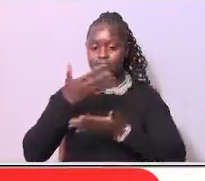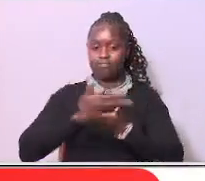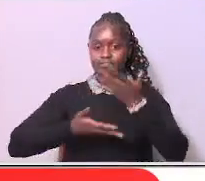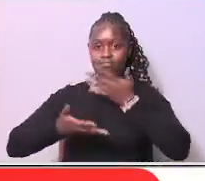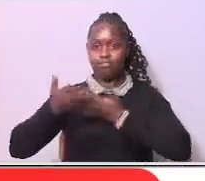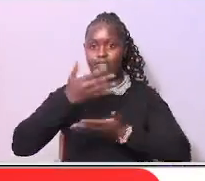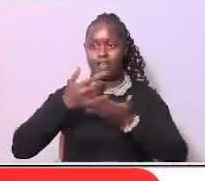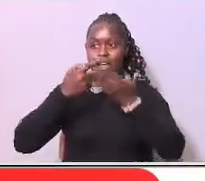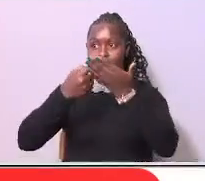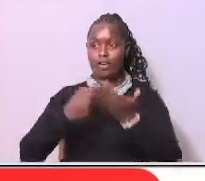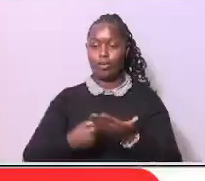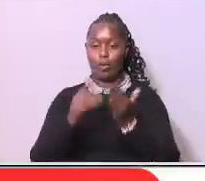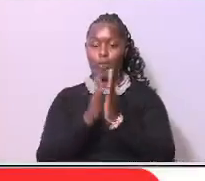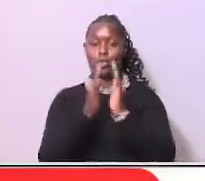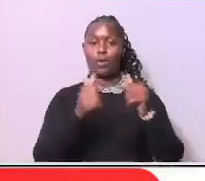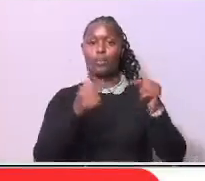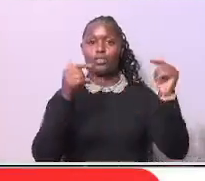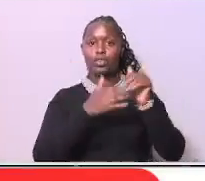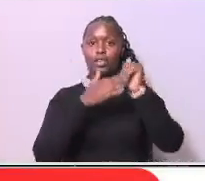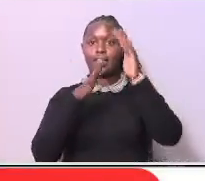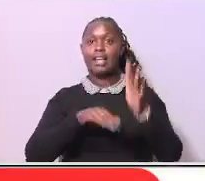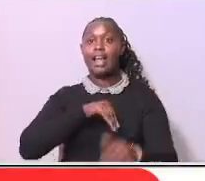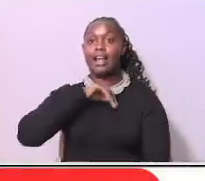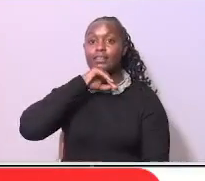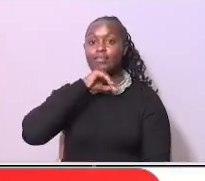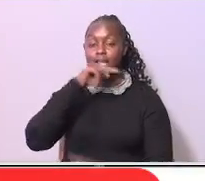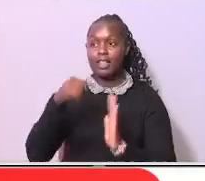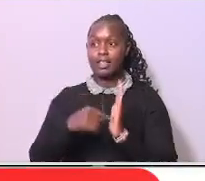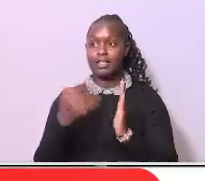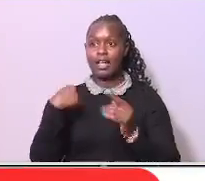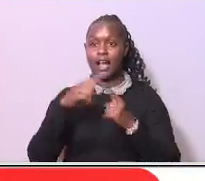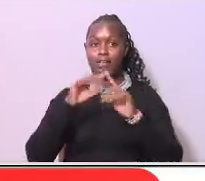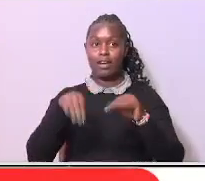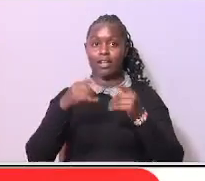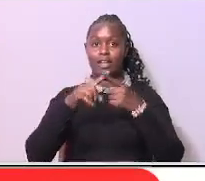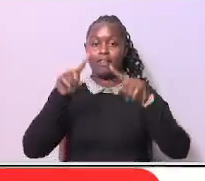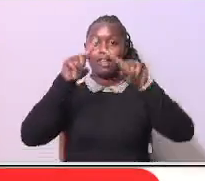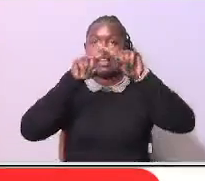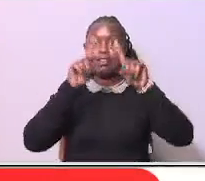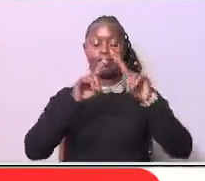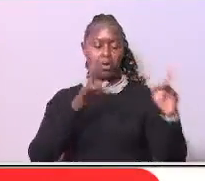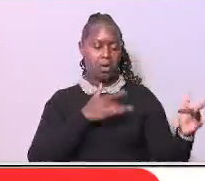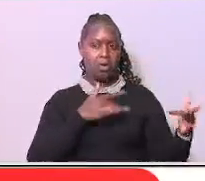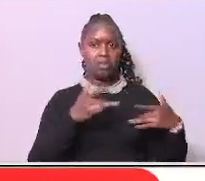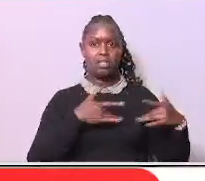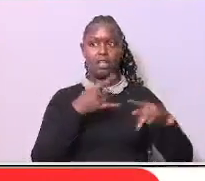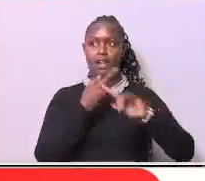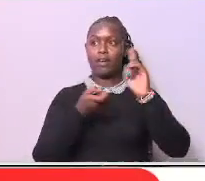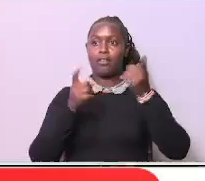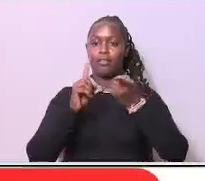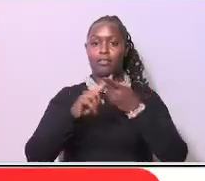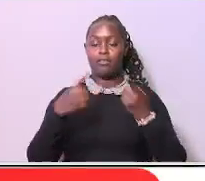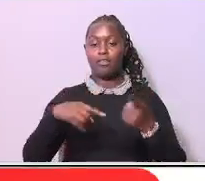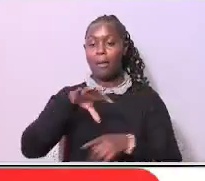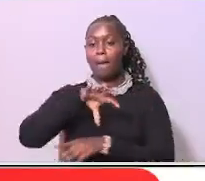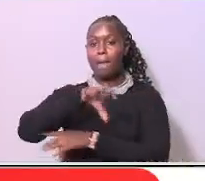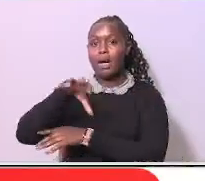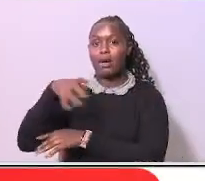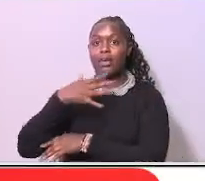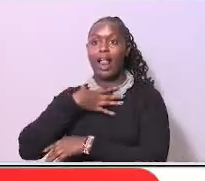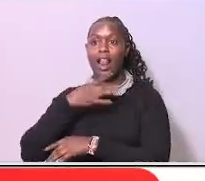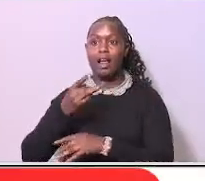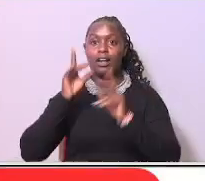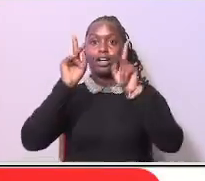with opposition leader Raila Odinga, the move has elicited a variety of responses from residents' counties such as